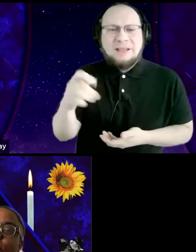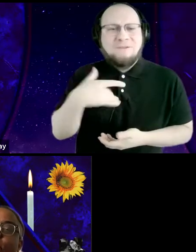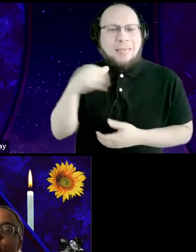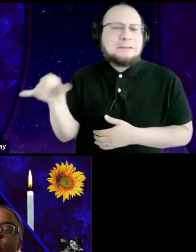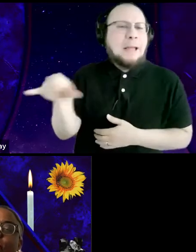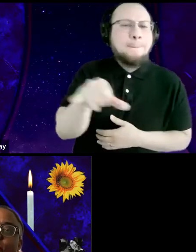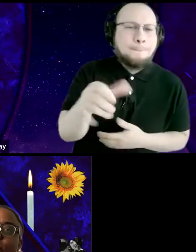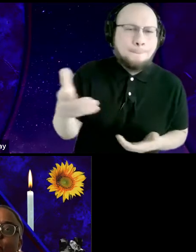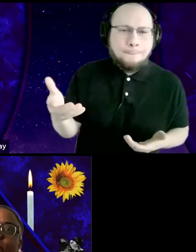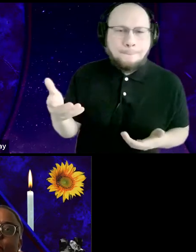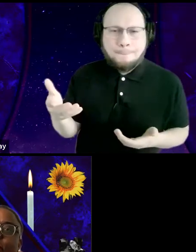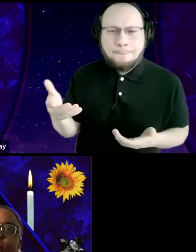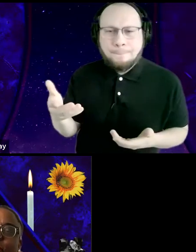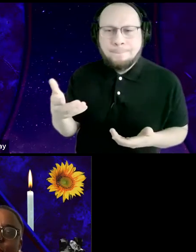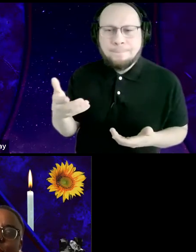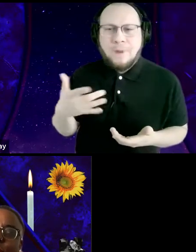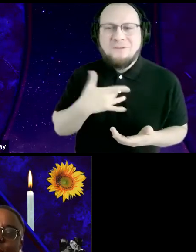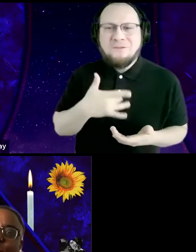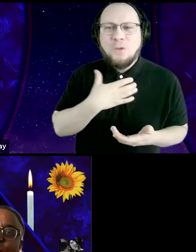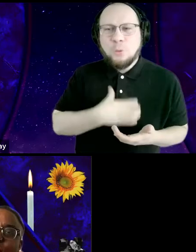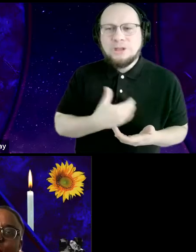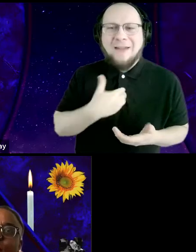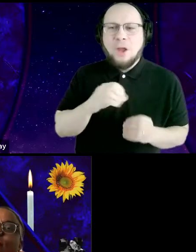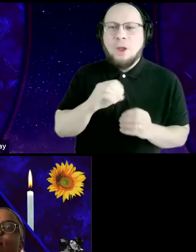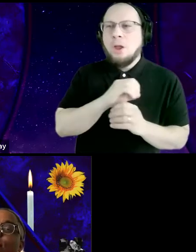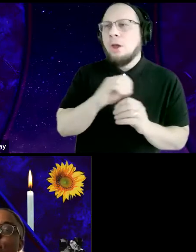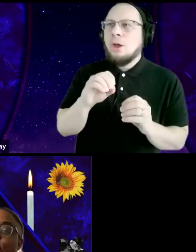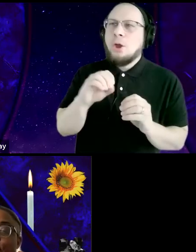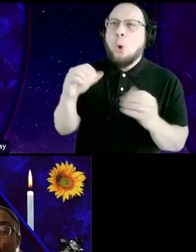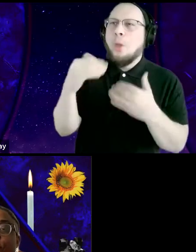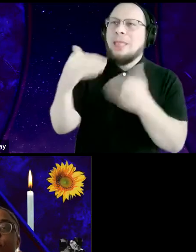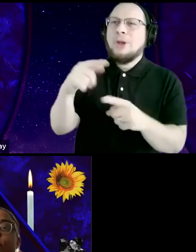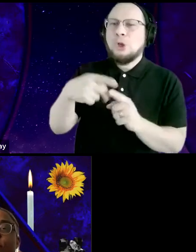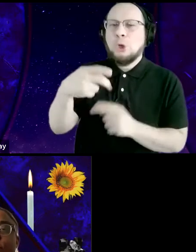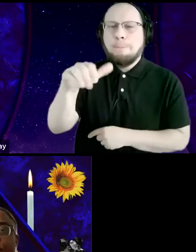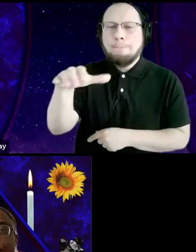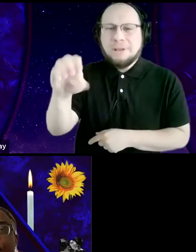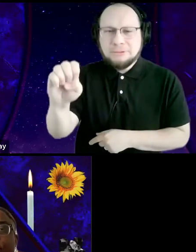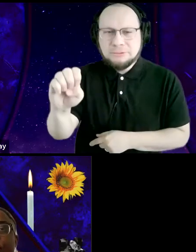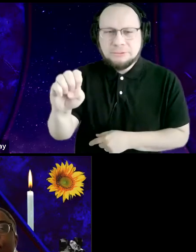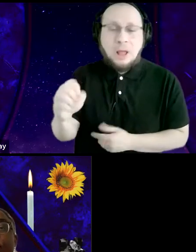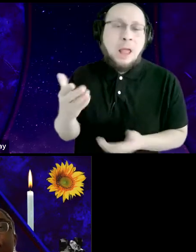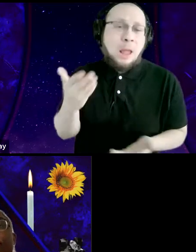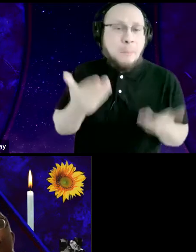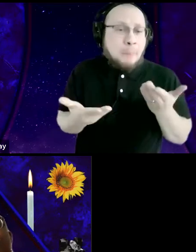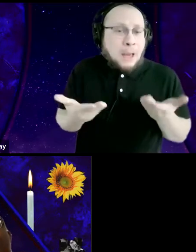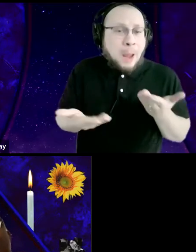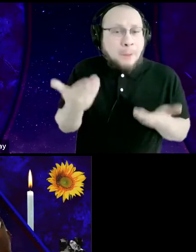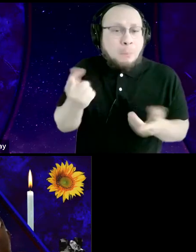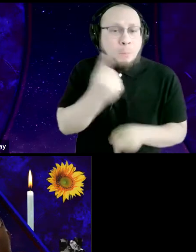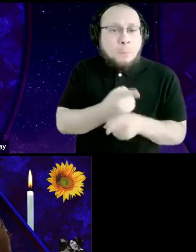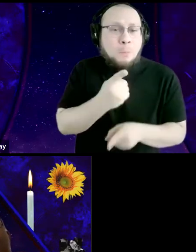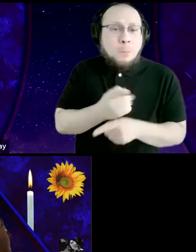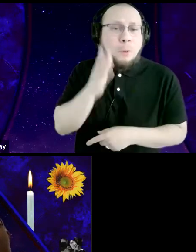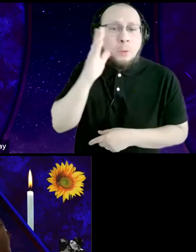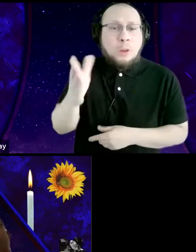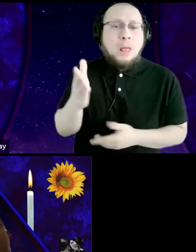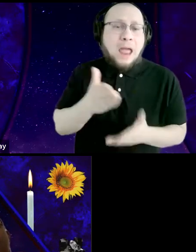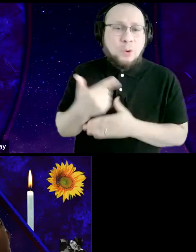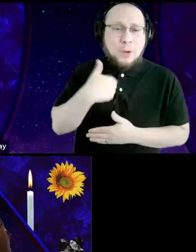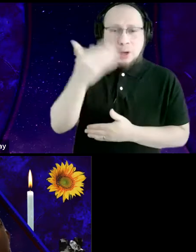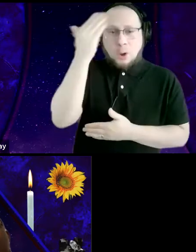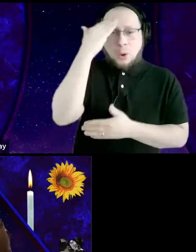know, unlimited and accessible to us, and maybe it is once we figured out how to access it, once we